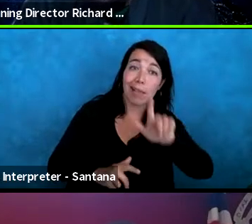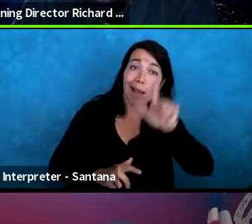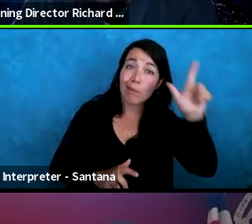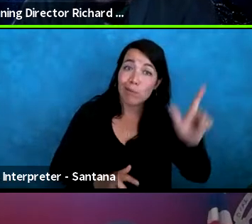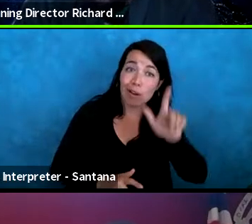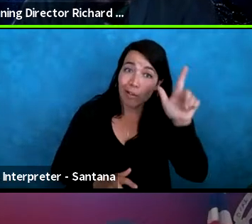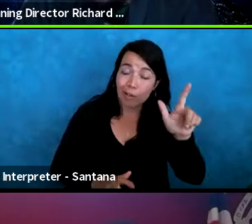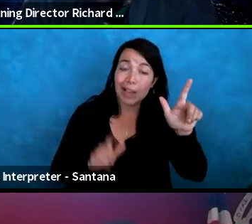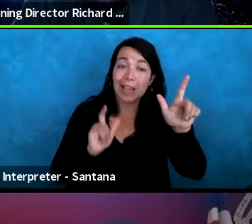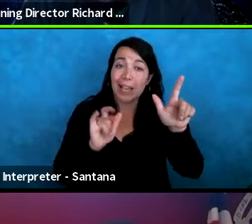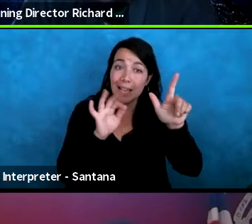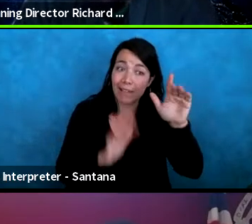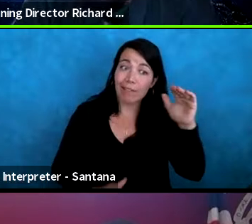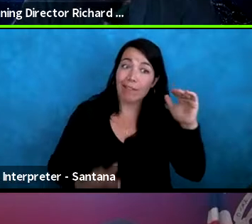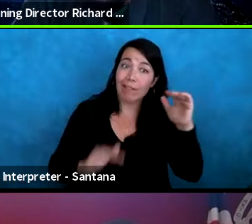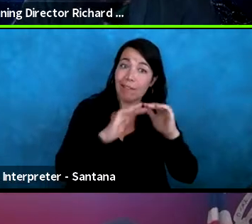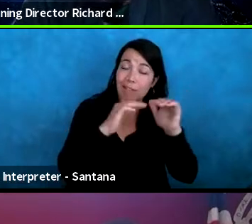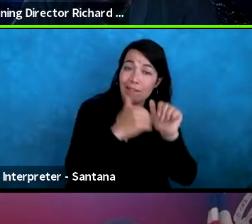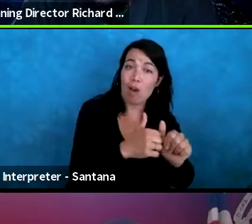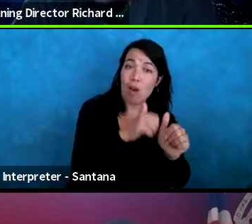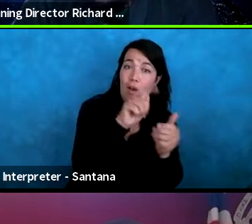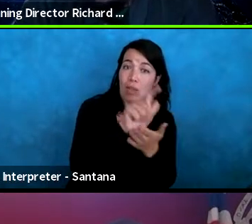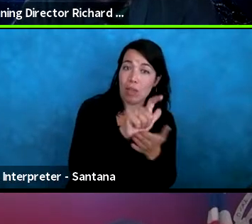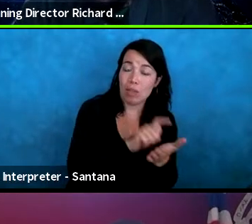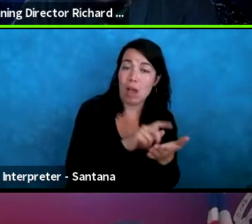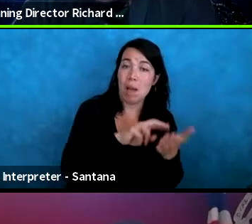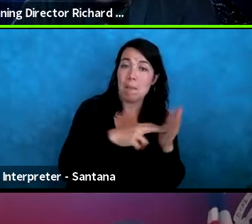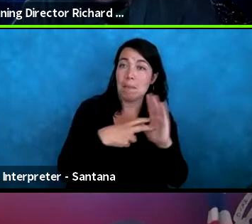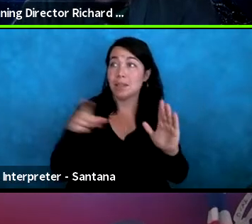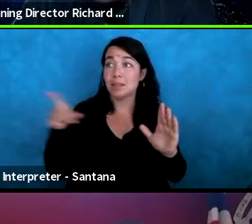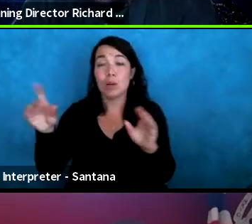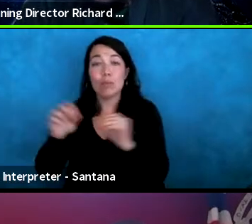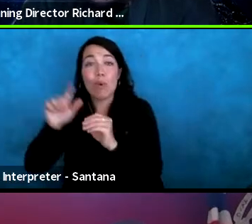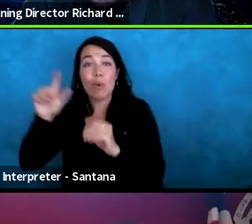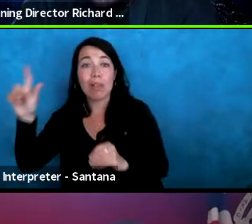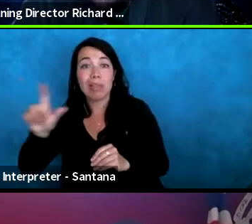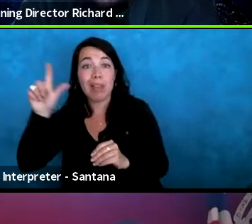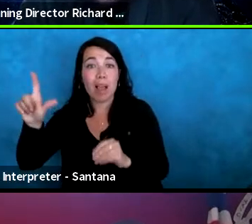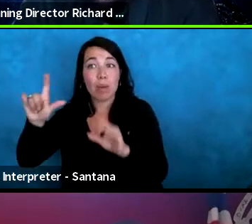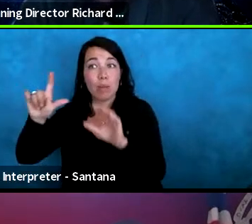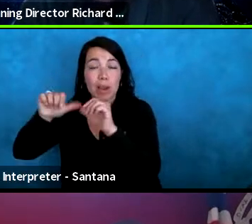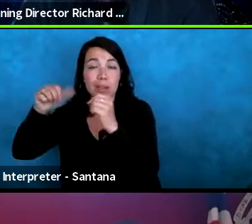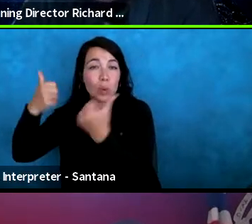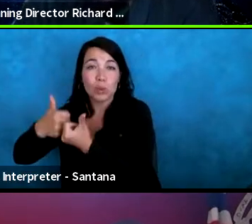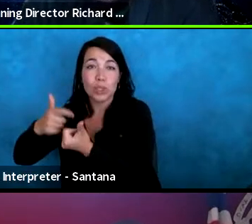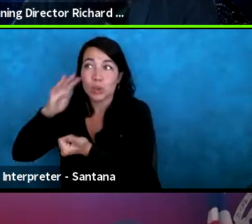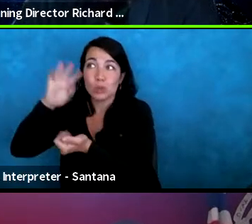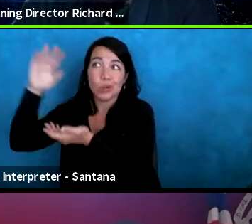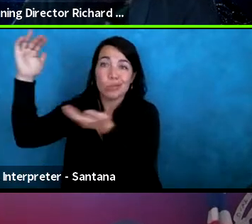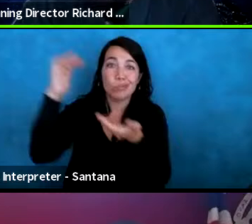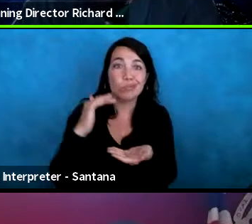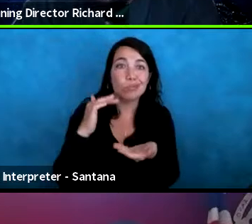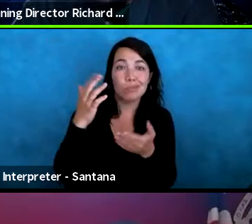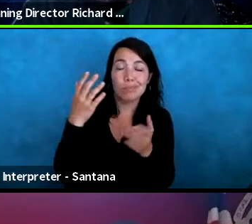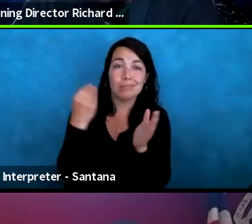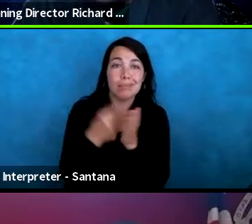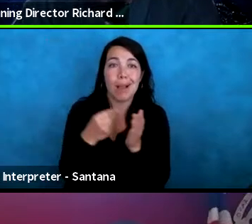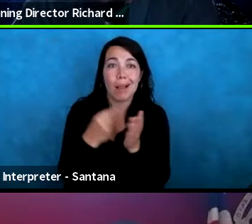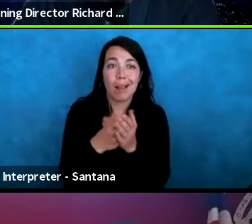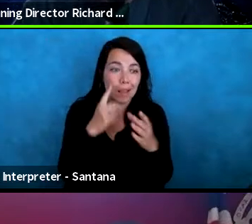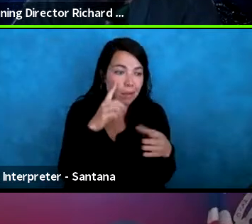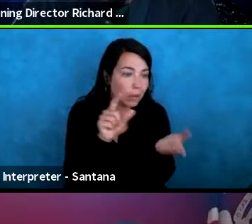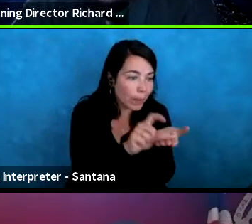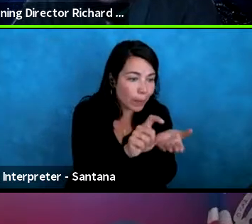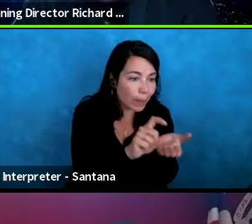know, philanthropic groups that support libraries may be willing to generate, donate money to help us address these issues of providing better